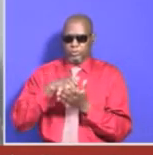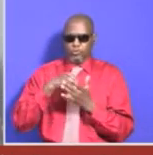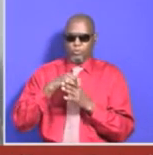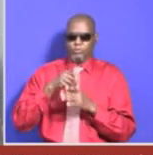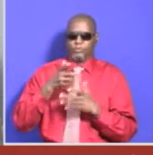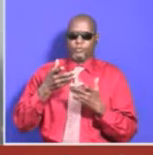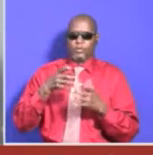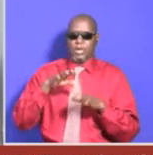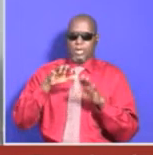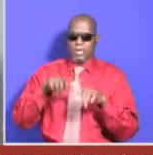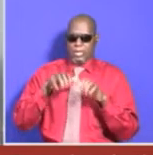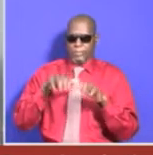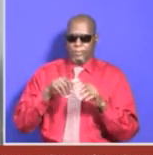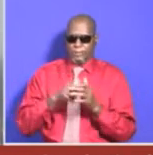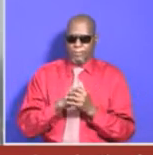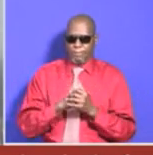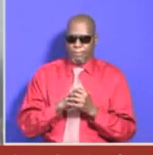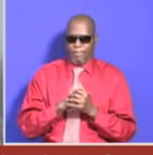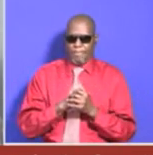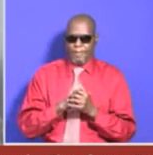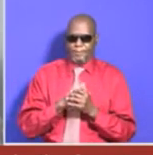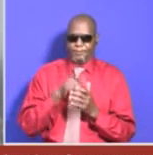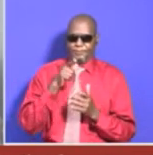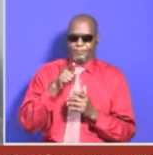agriculture. E National Youth Service, hii